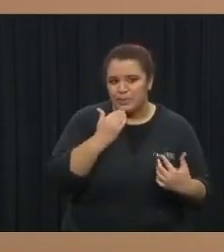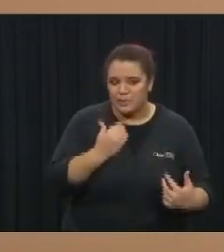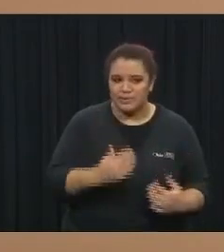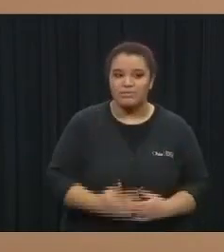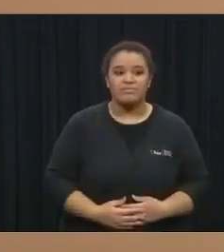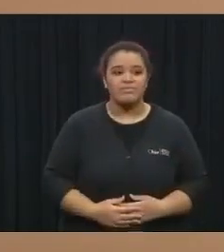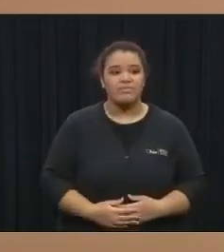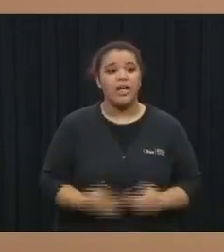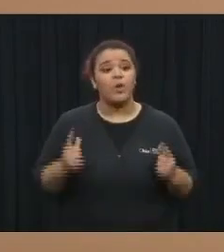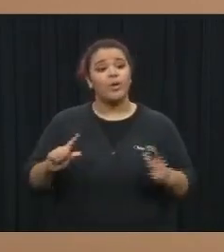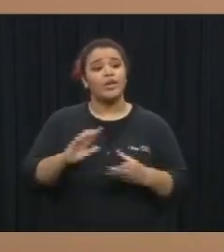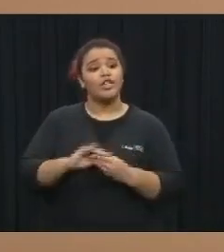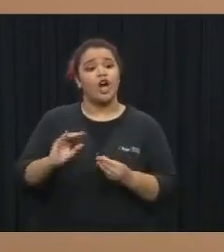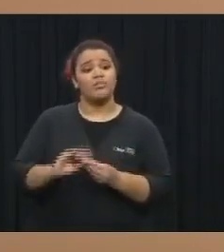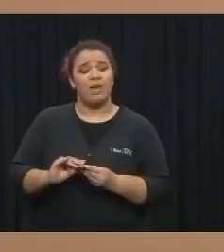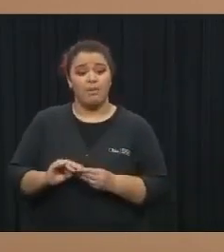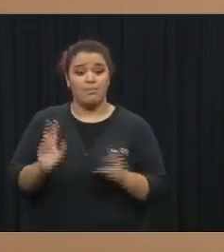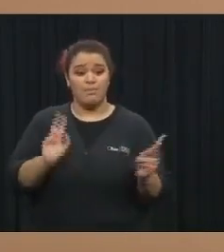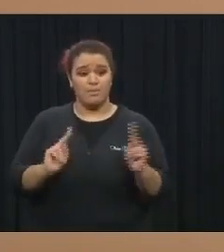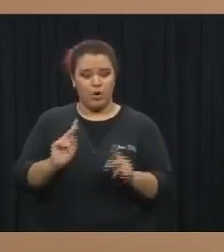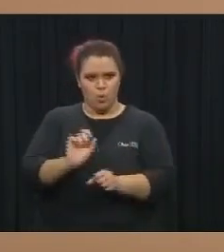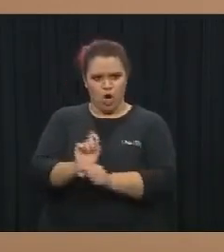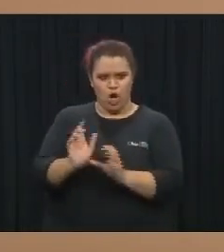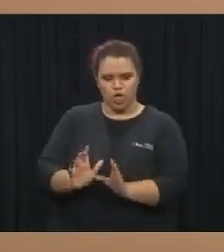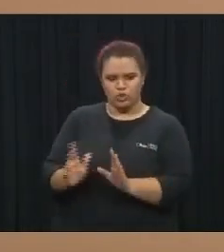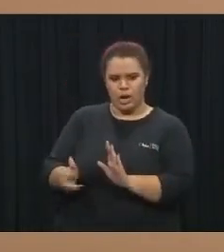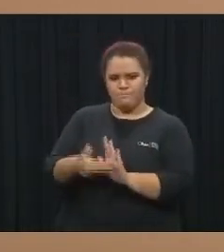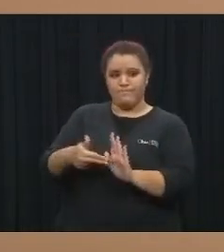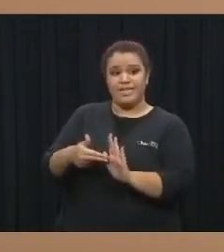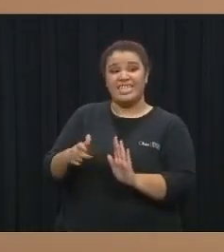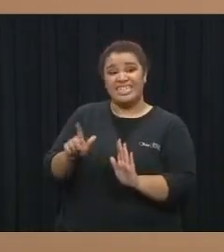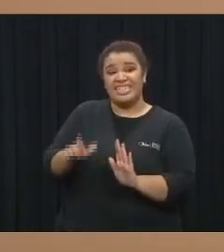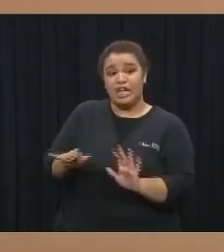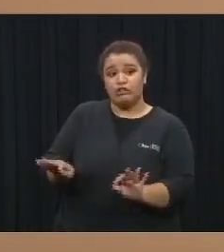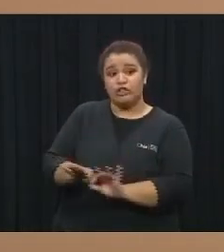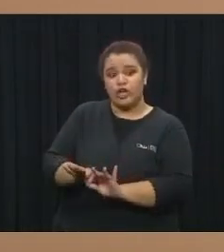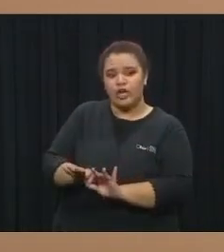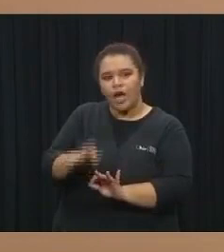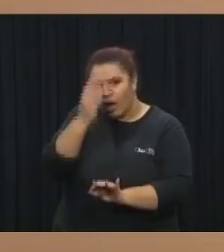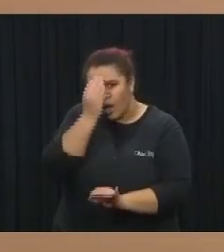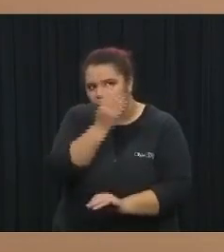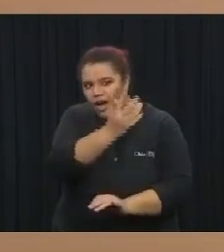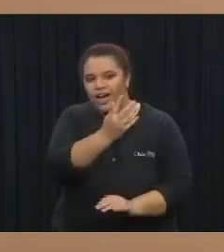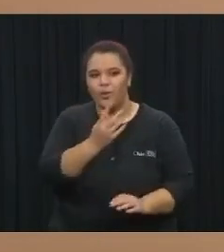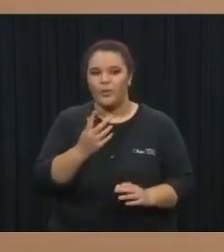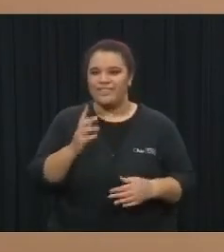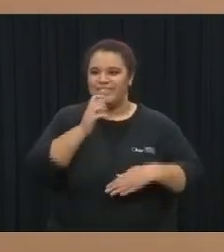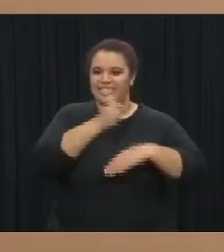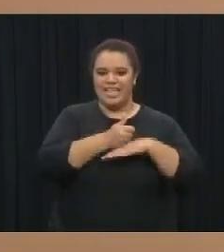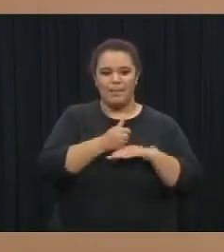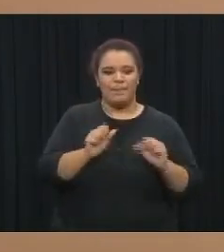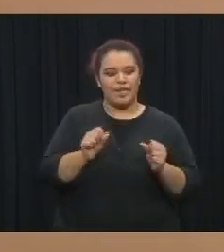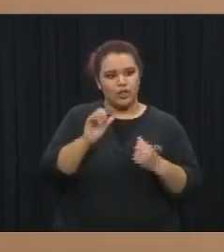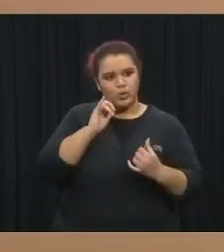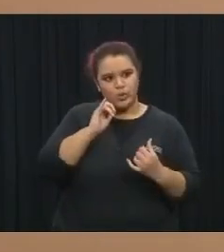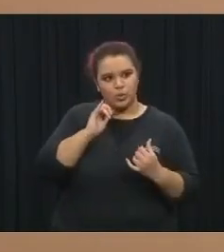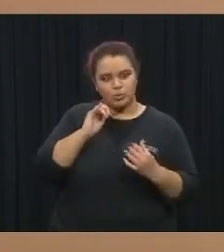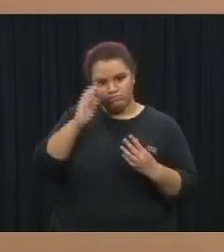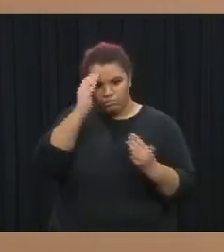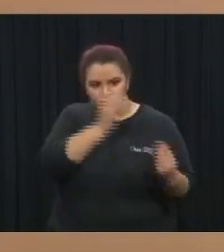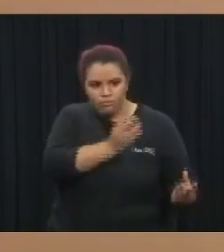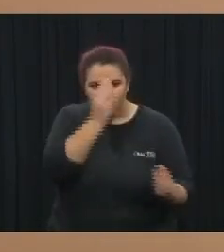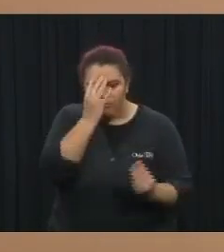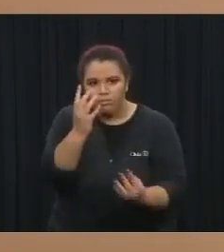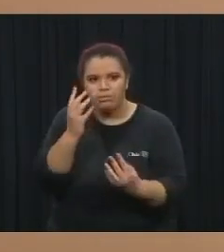up a whole phone system where people can even work from home to answer your questions, and we get information to them as quickly as